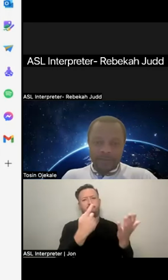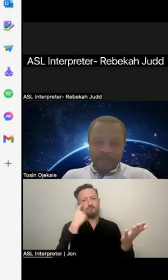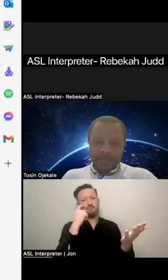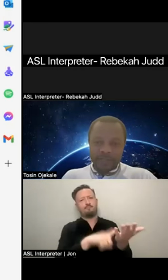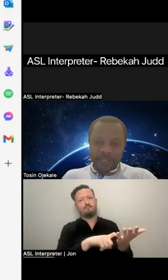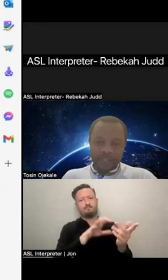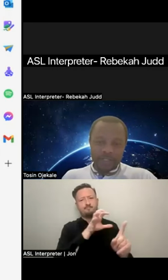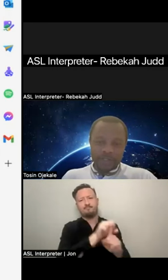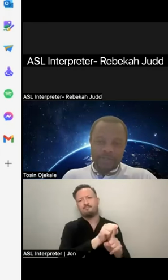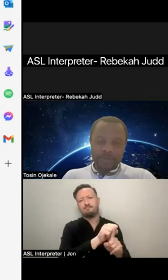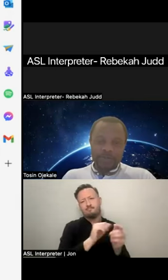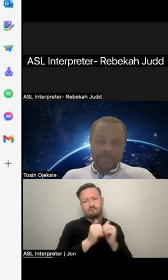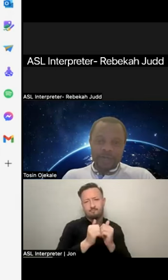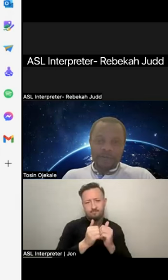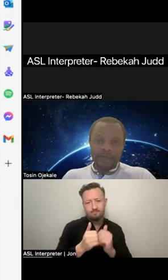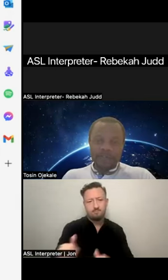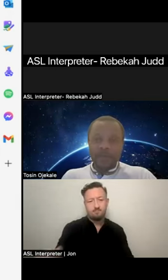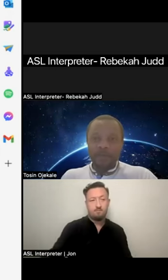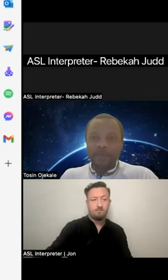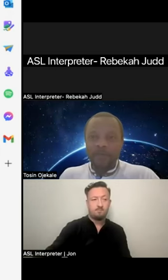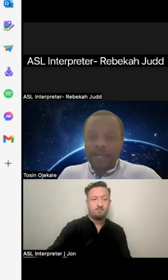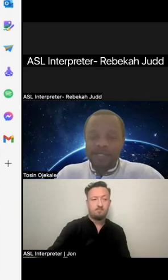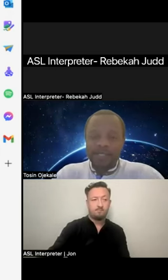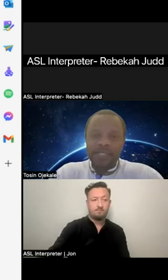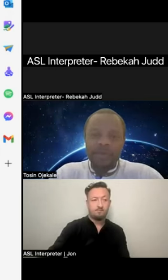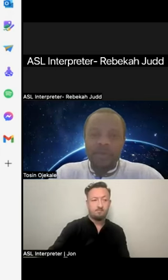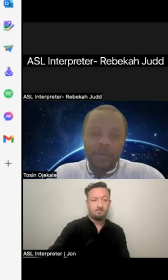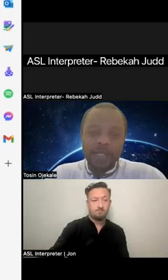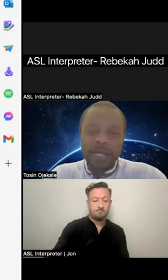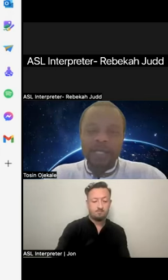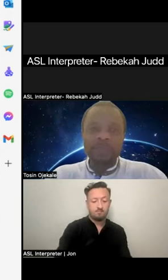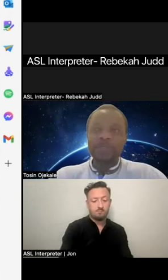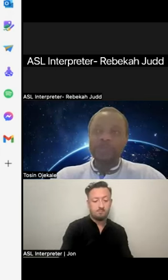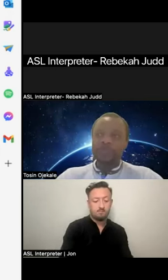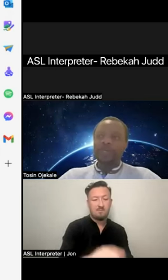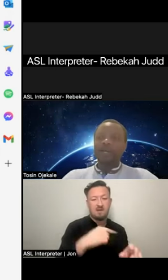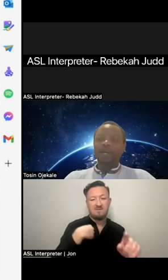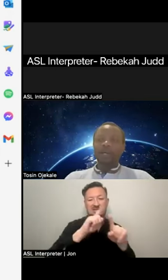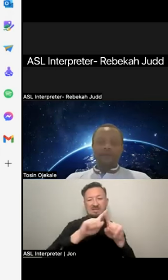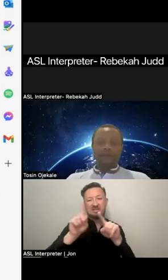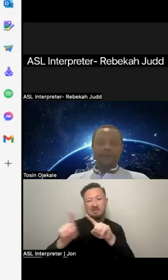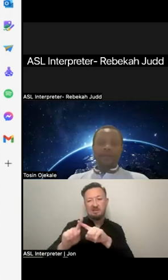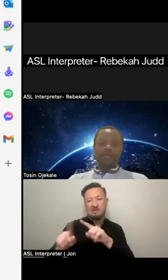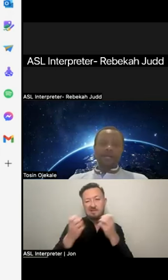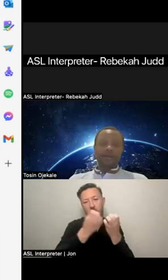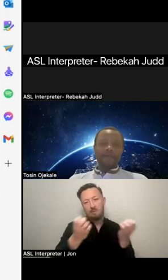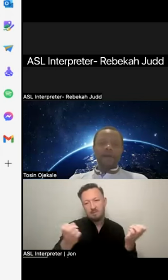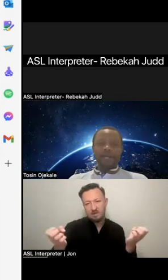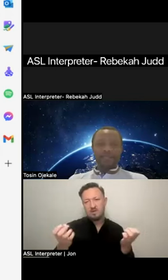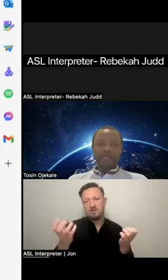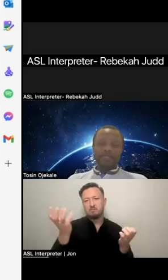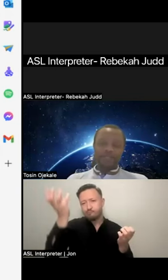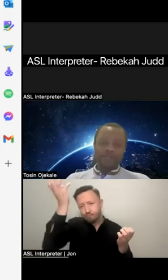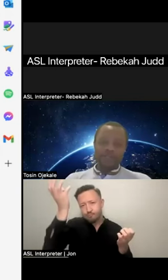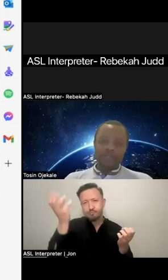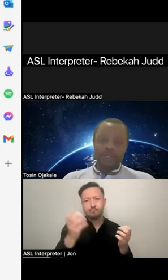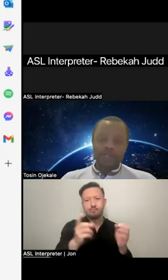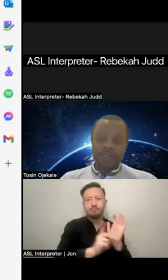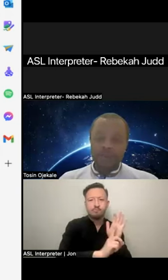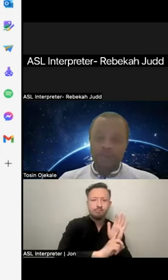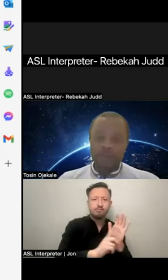part of the detection. So we look at the various type of devices and equipment that can be used for fire